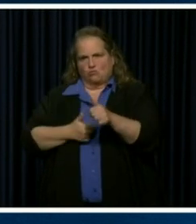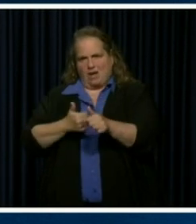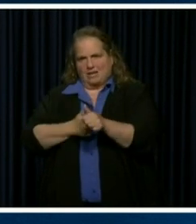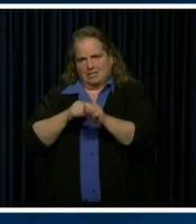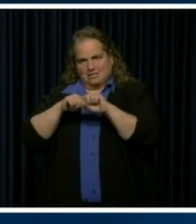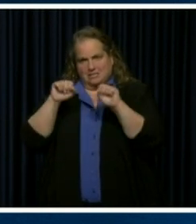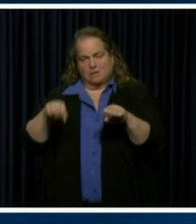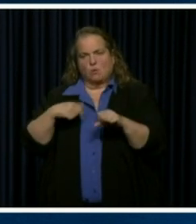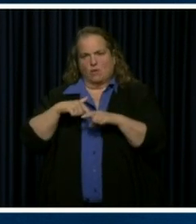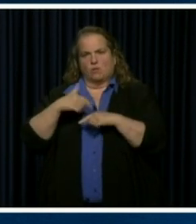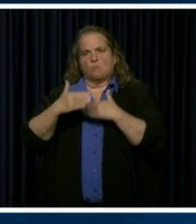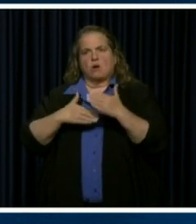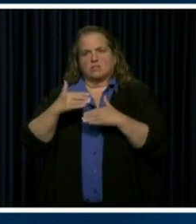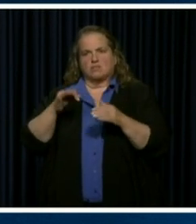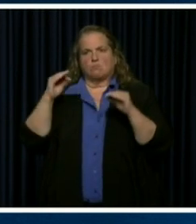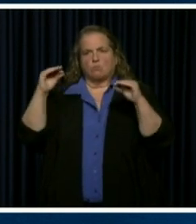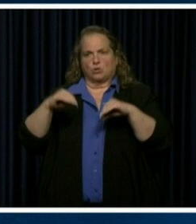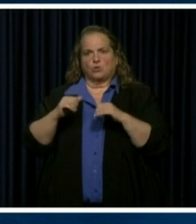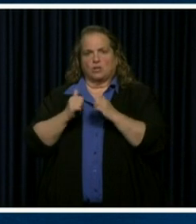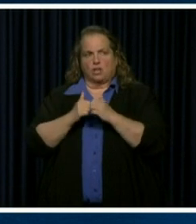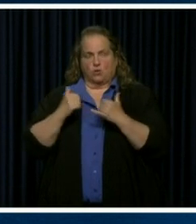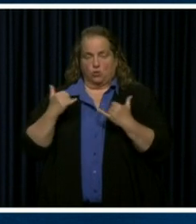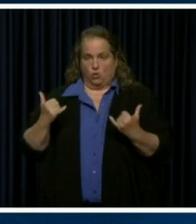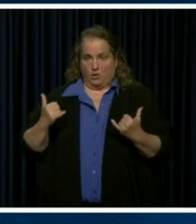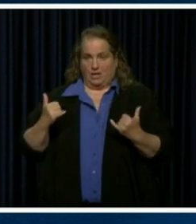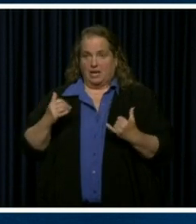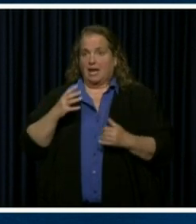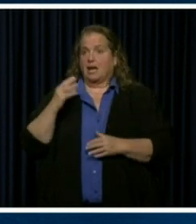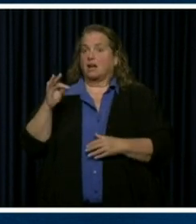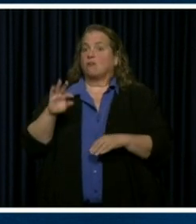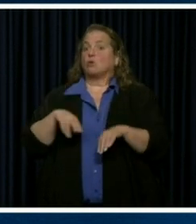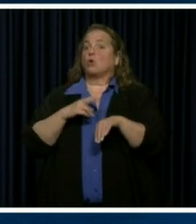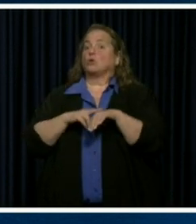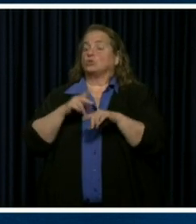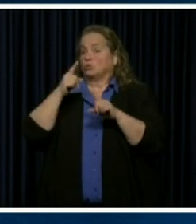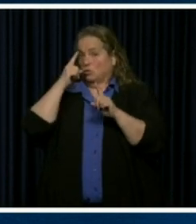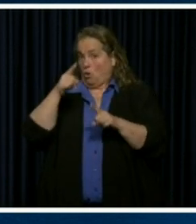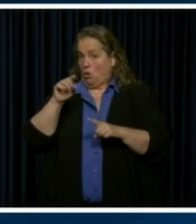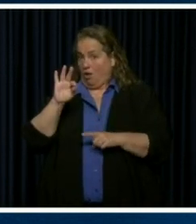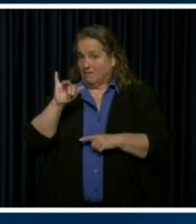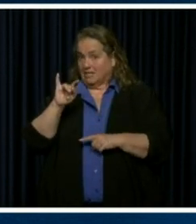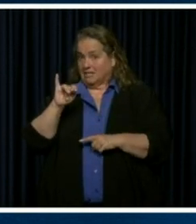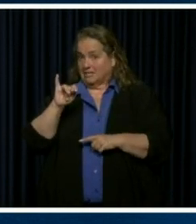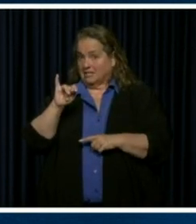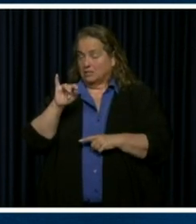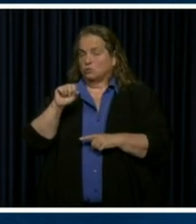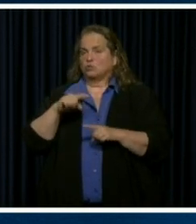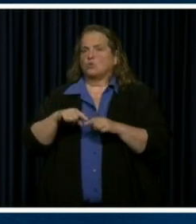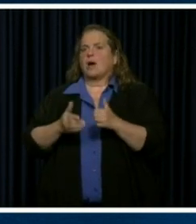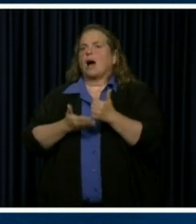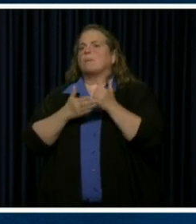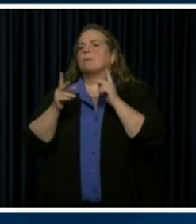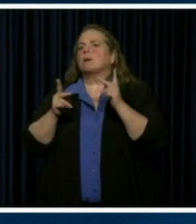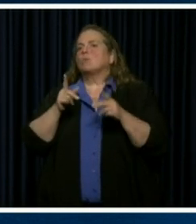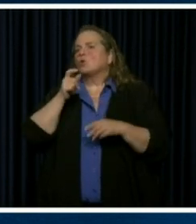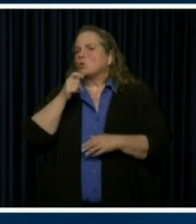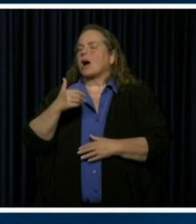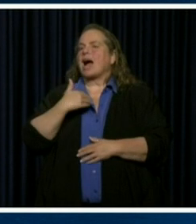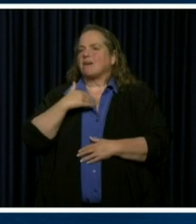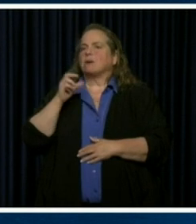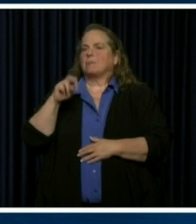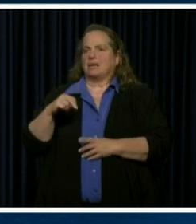in the process of putting together currently. And of course, the goal of it is to help people who have